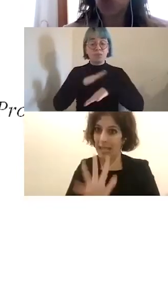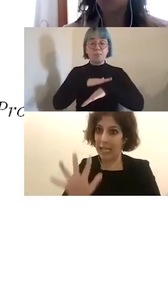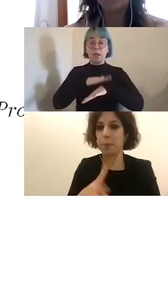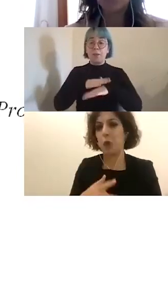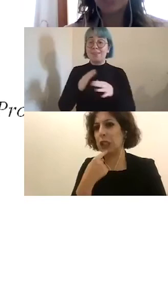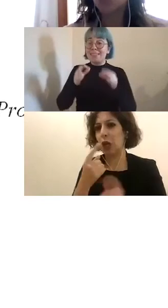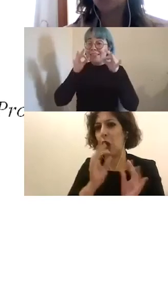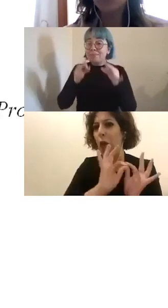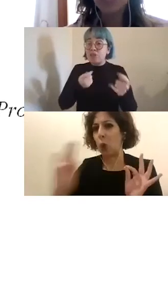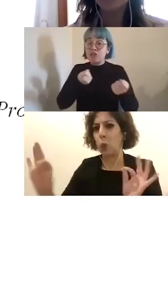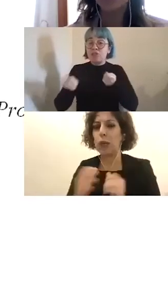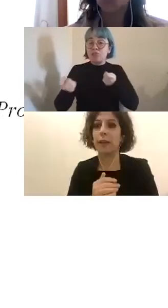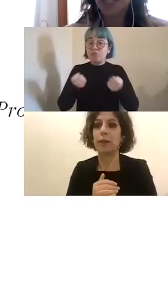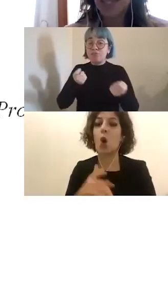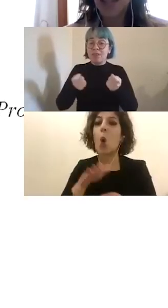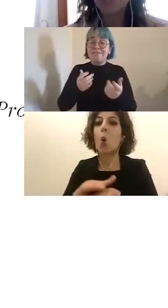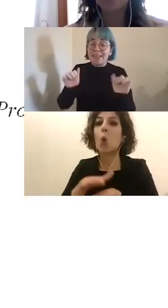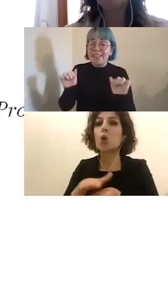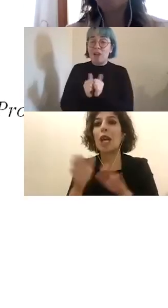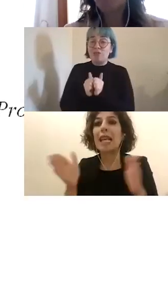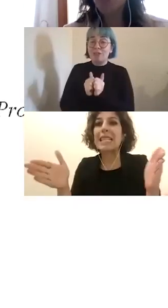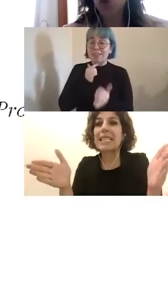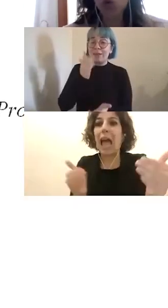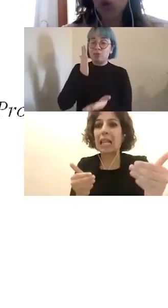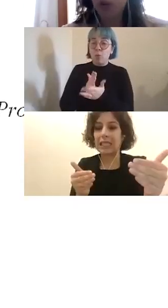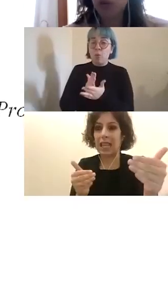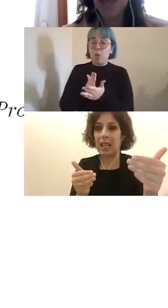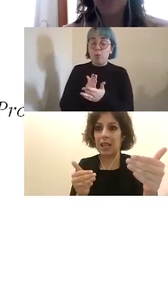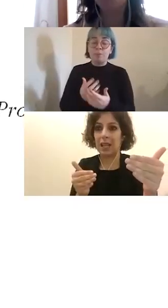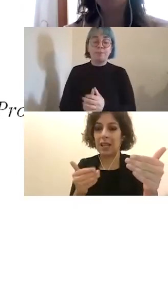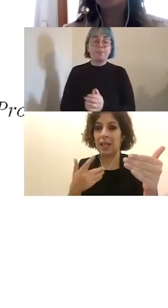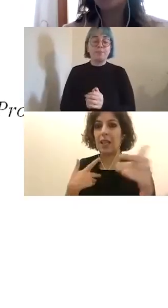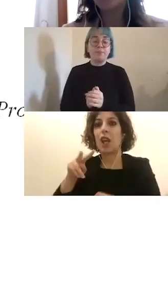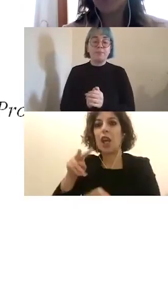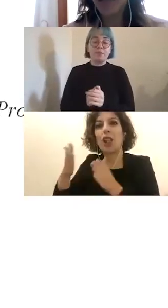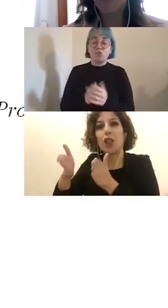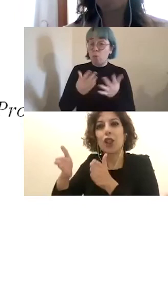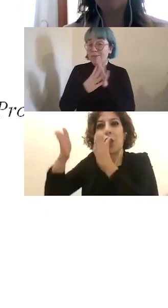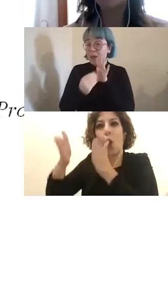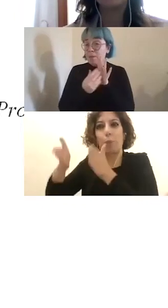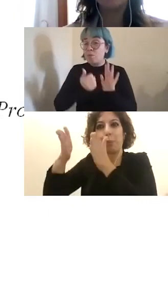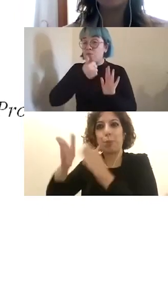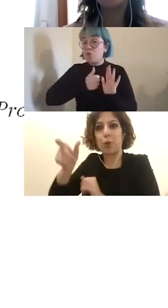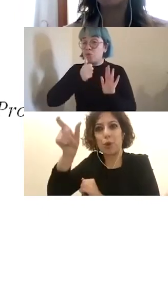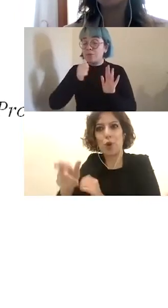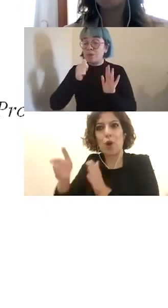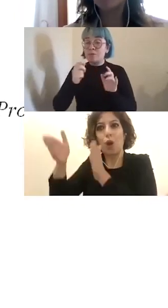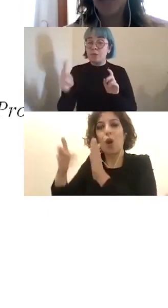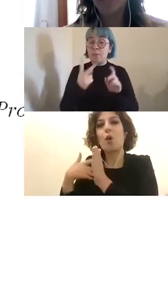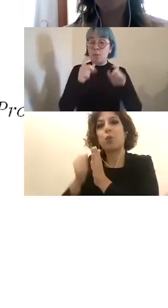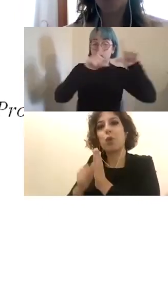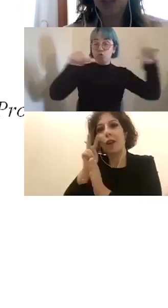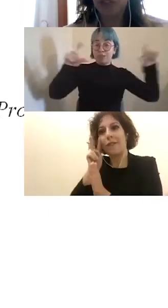special measures of guarantee, for example, the use of a double screen